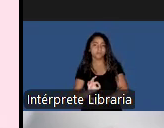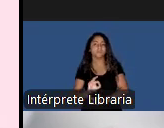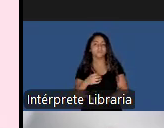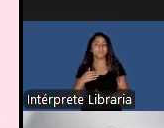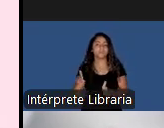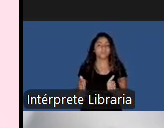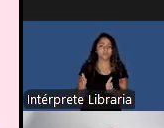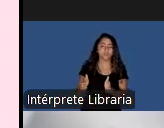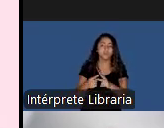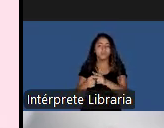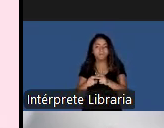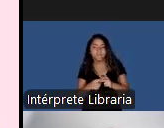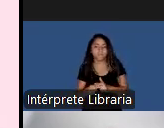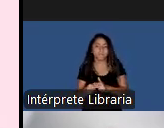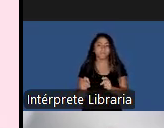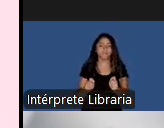35.8%